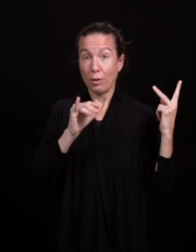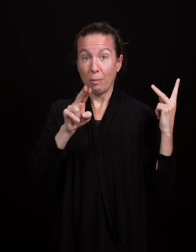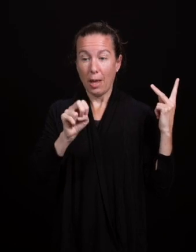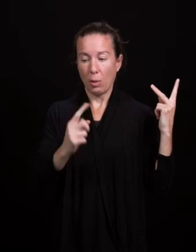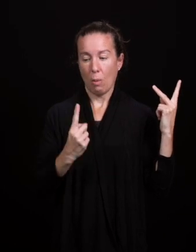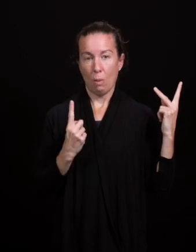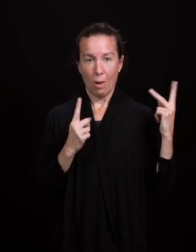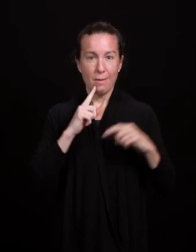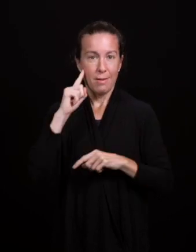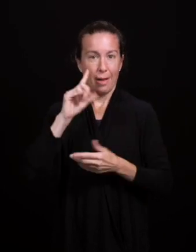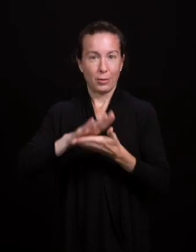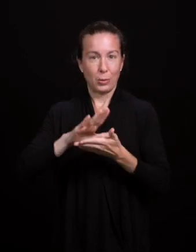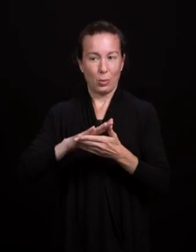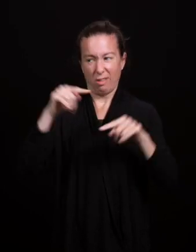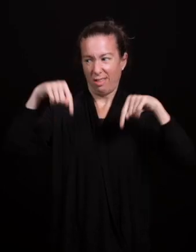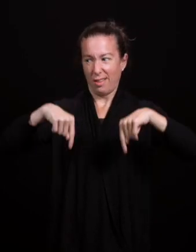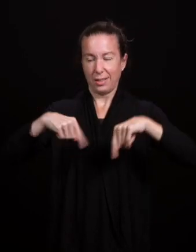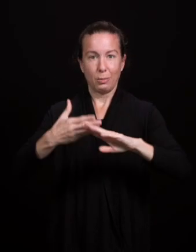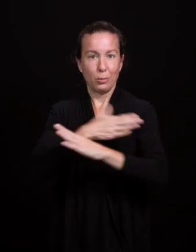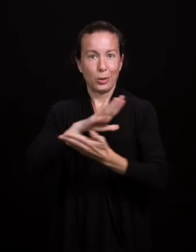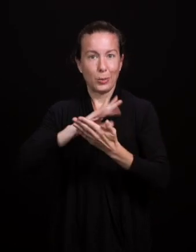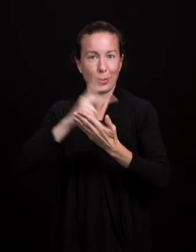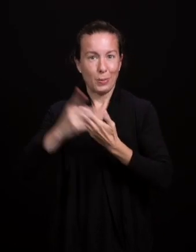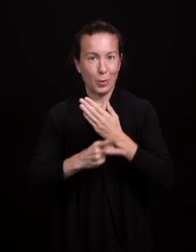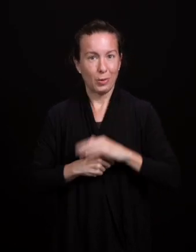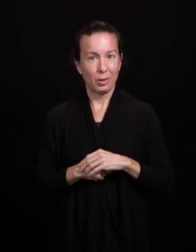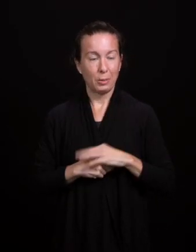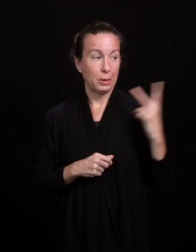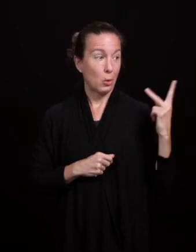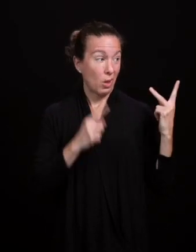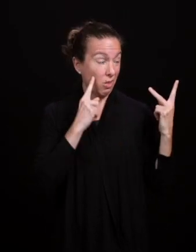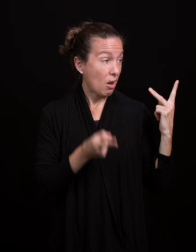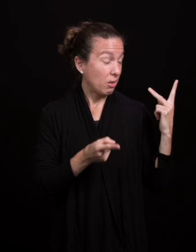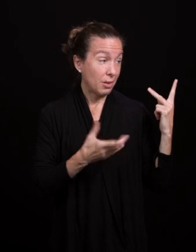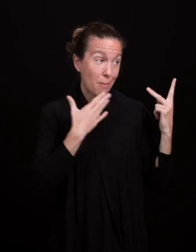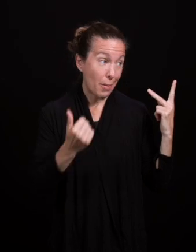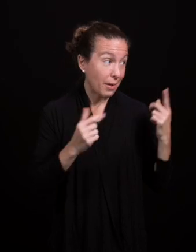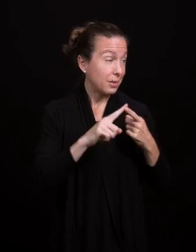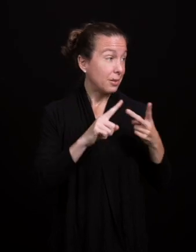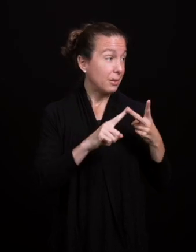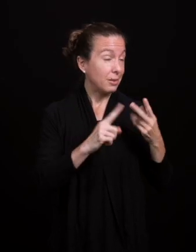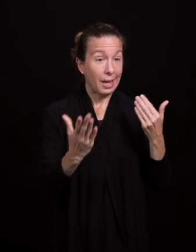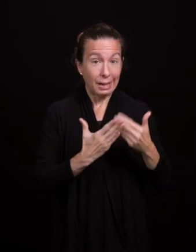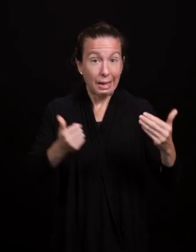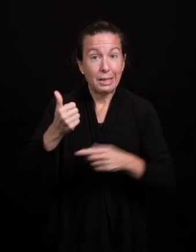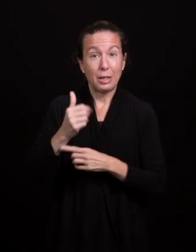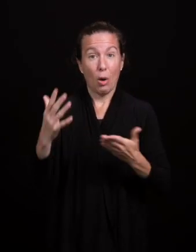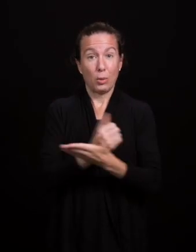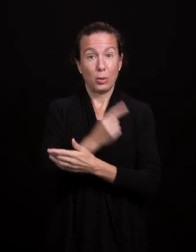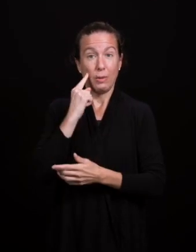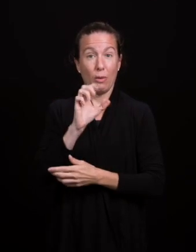this preschool program. And so we thought this was going to be the best and easiest opportunity for Olive to learn American